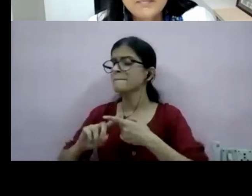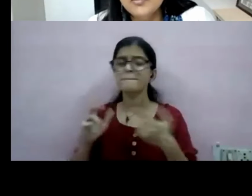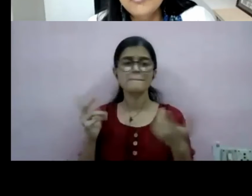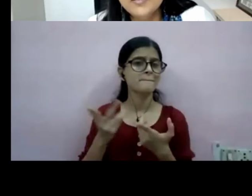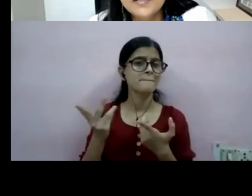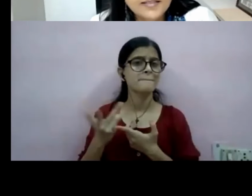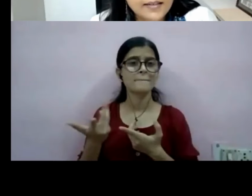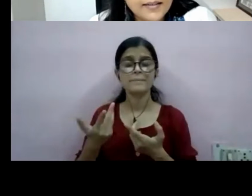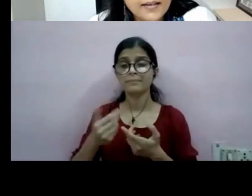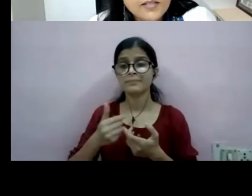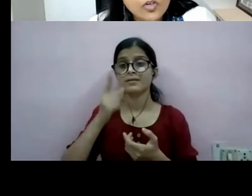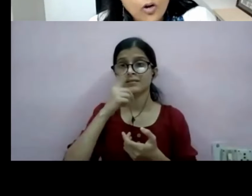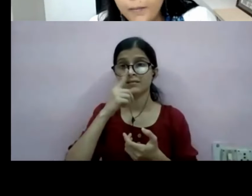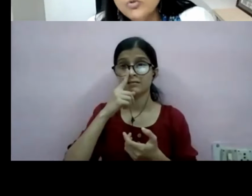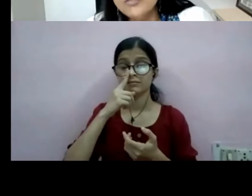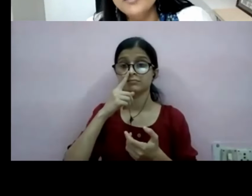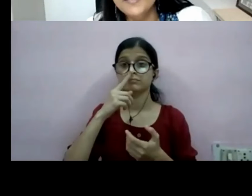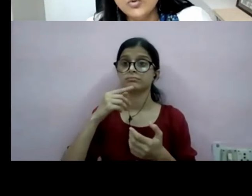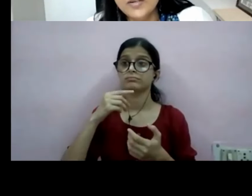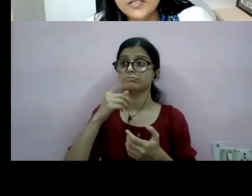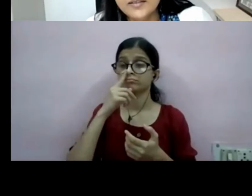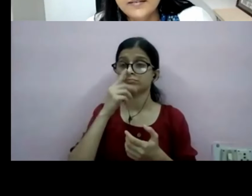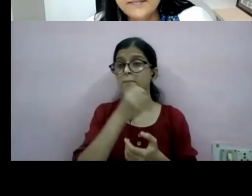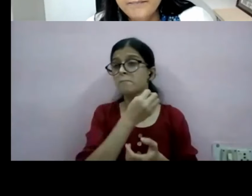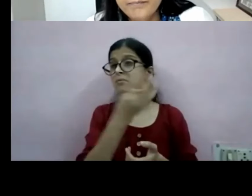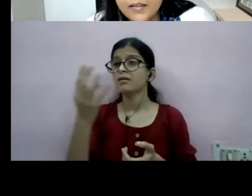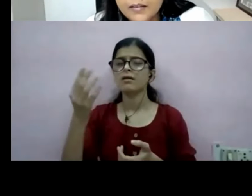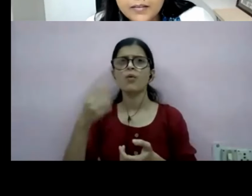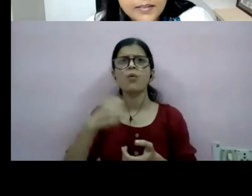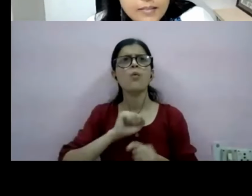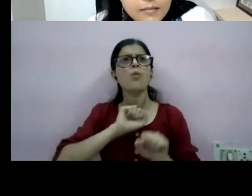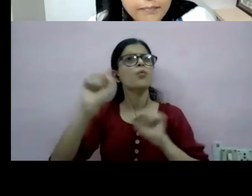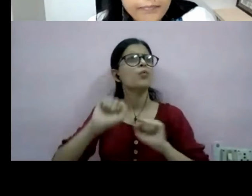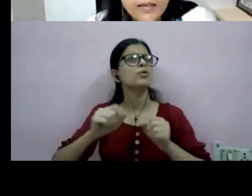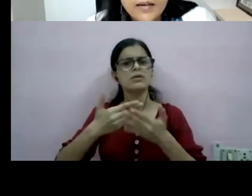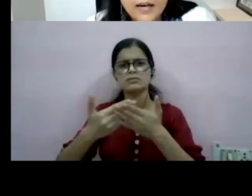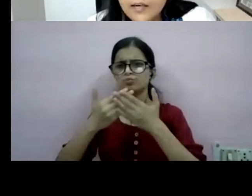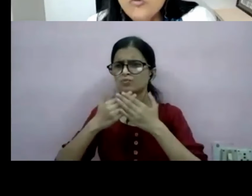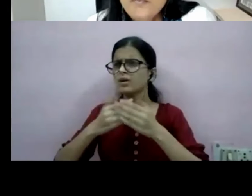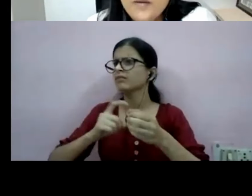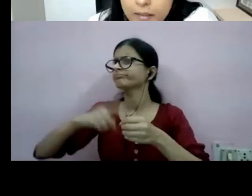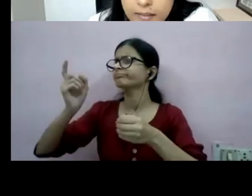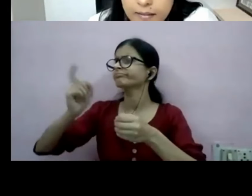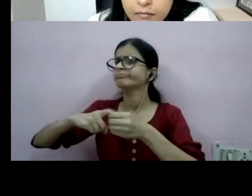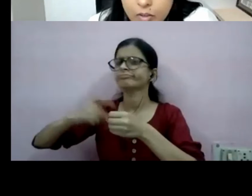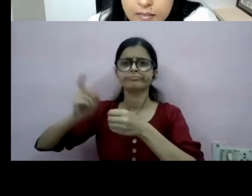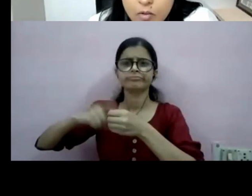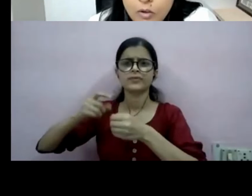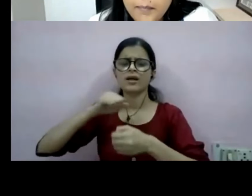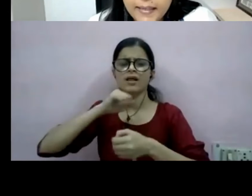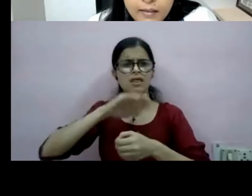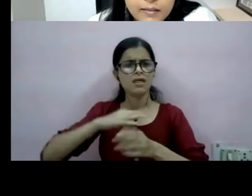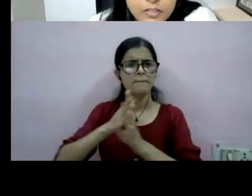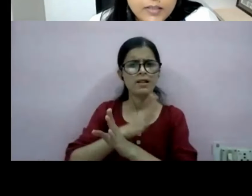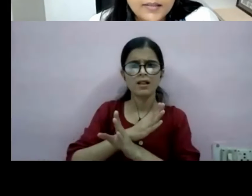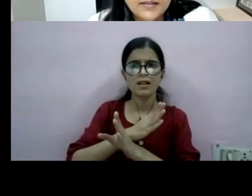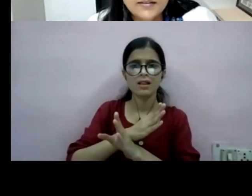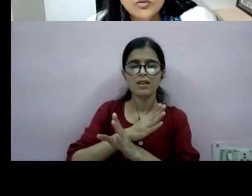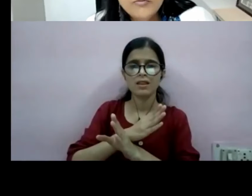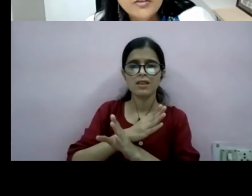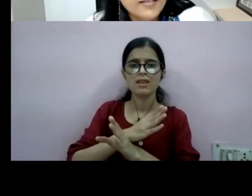large number of girls in India drop out of the education system around puberty, what is called